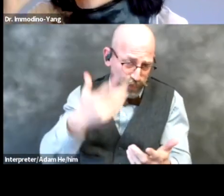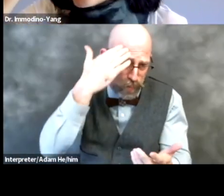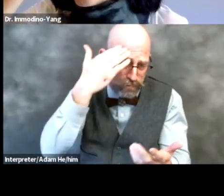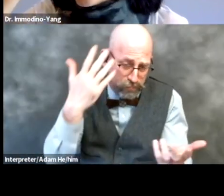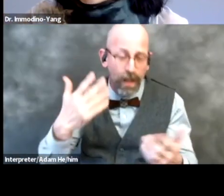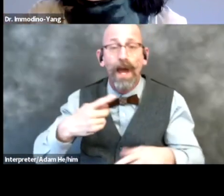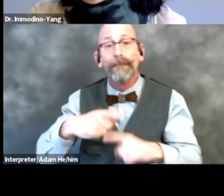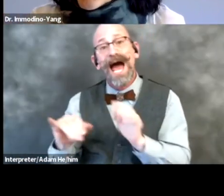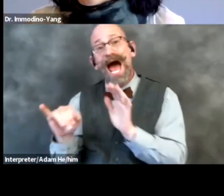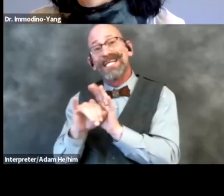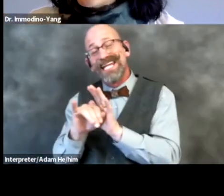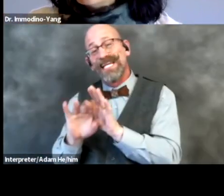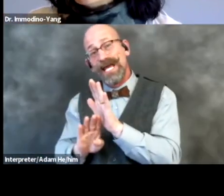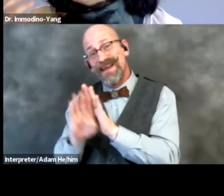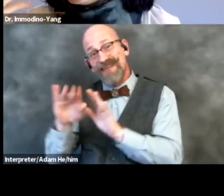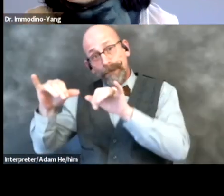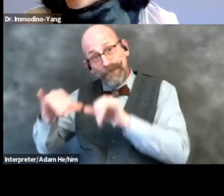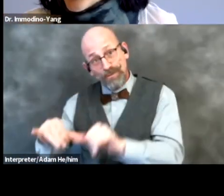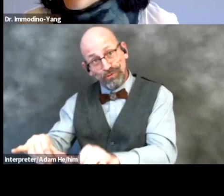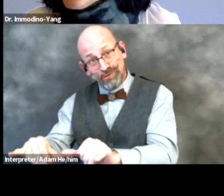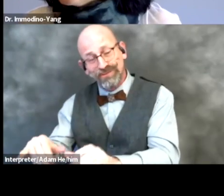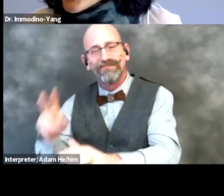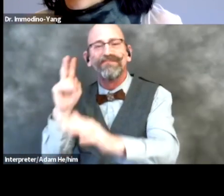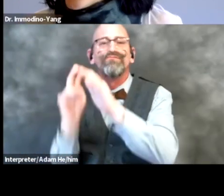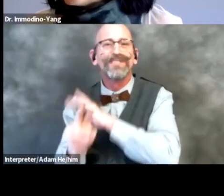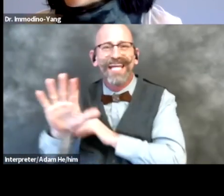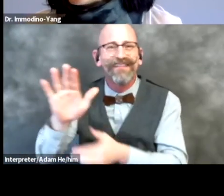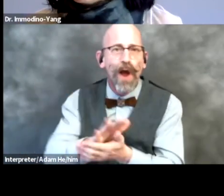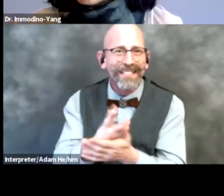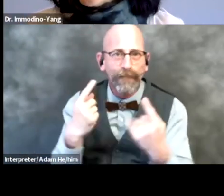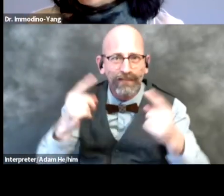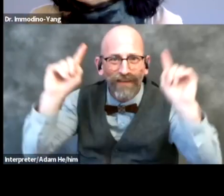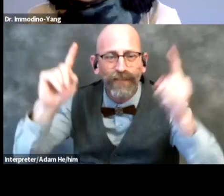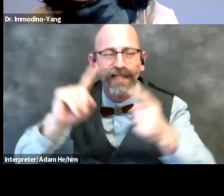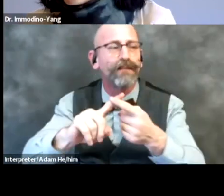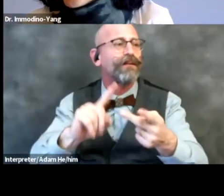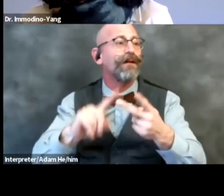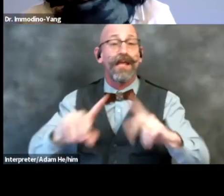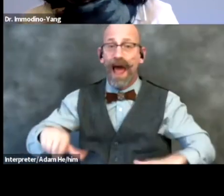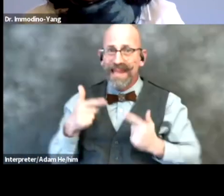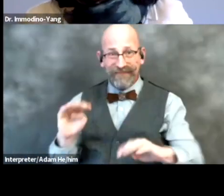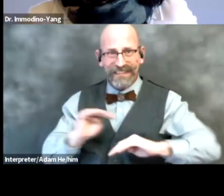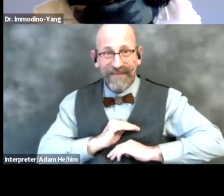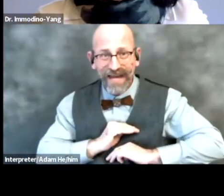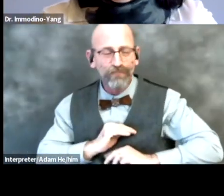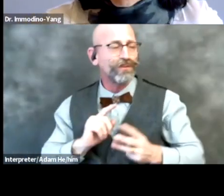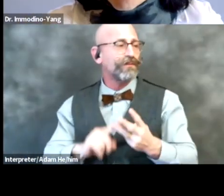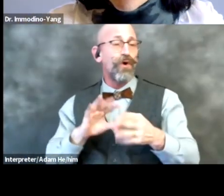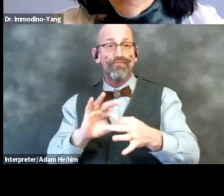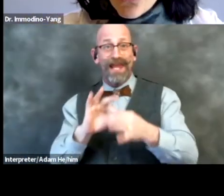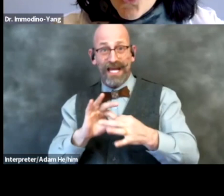are in turn predicting things like academic achievement, life satisfaction in relationships with self, with school, with